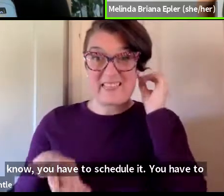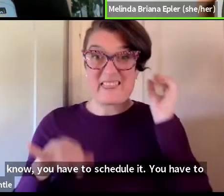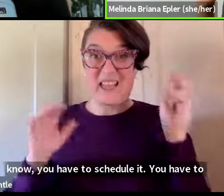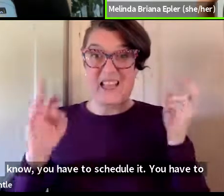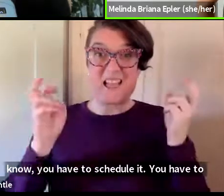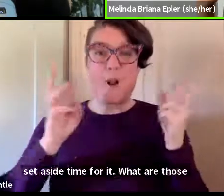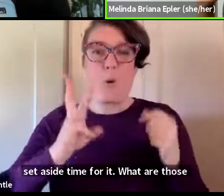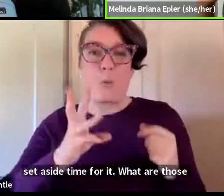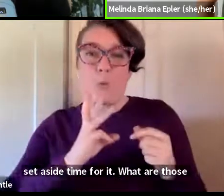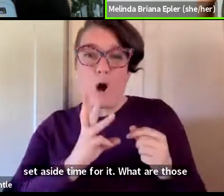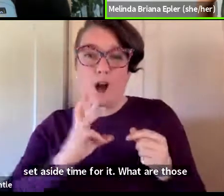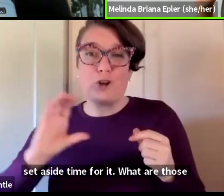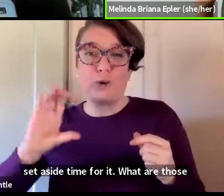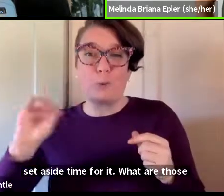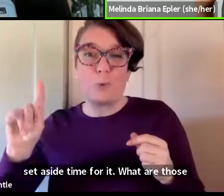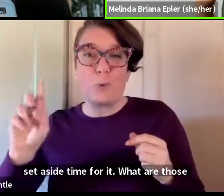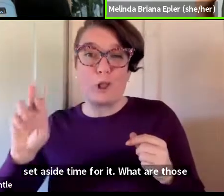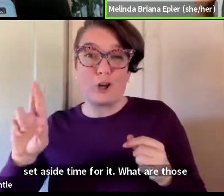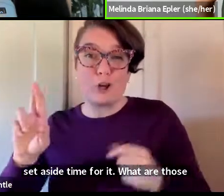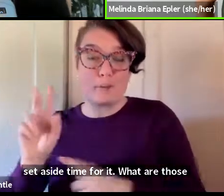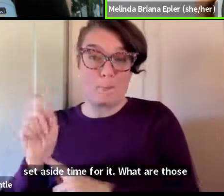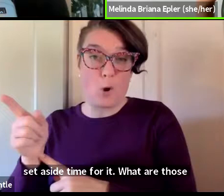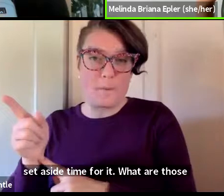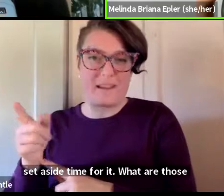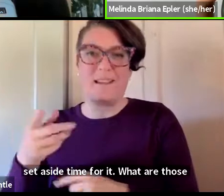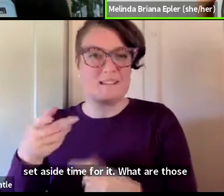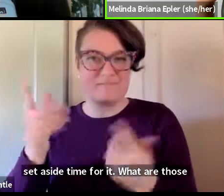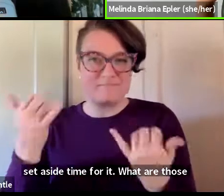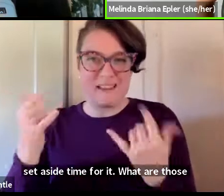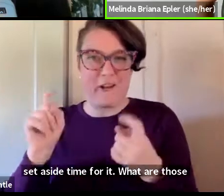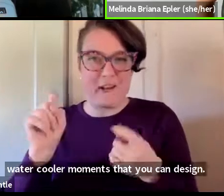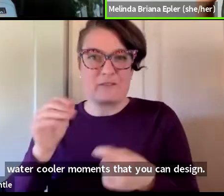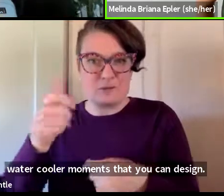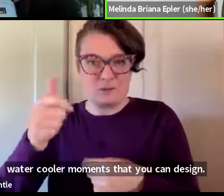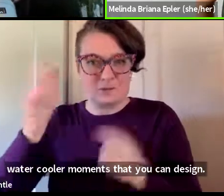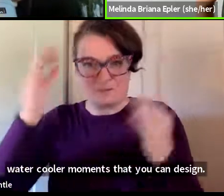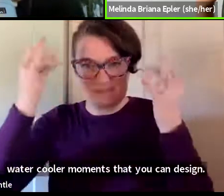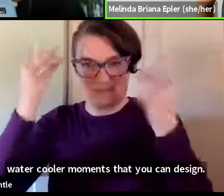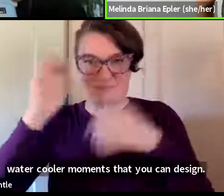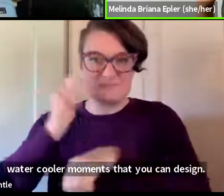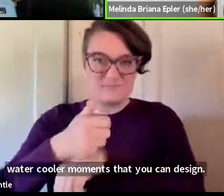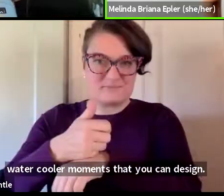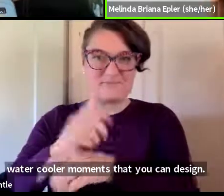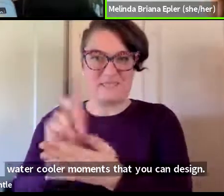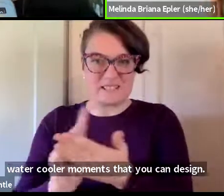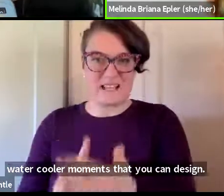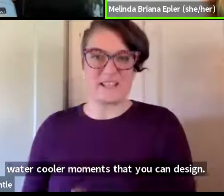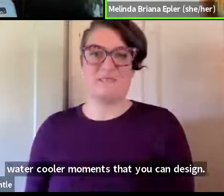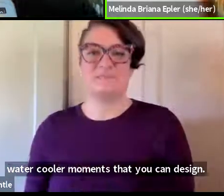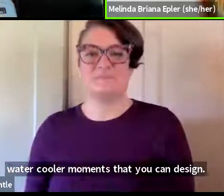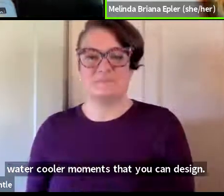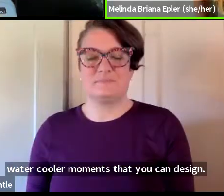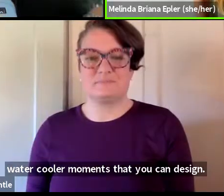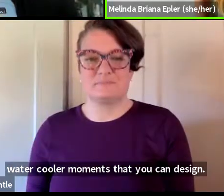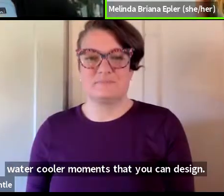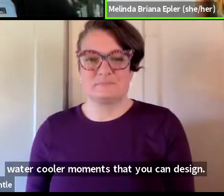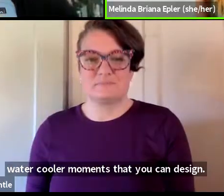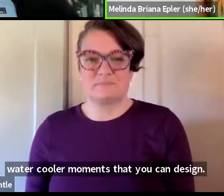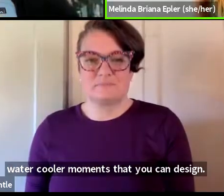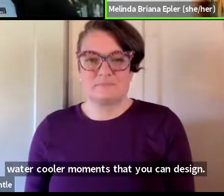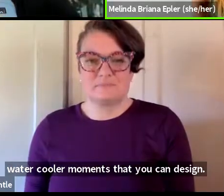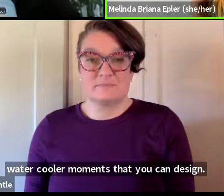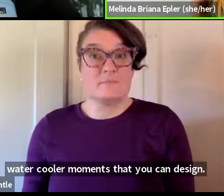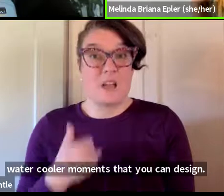design? Yeah, no, I agree. Yeah. So we